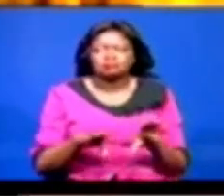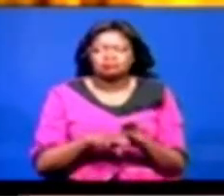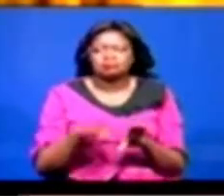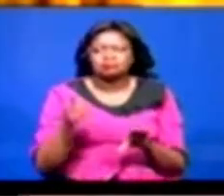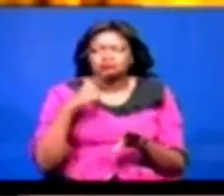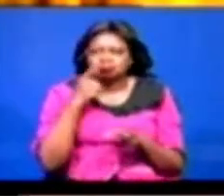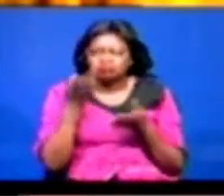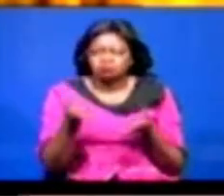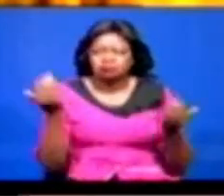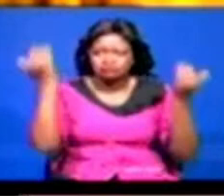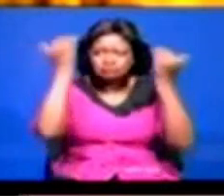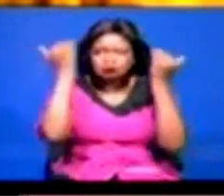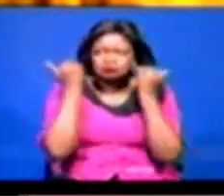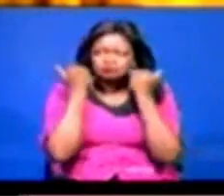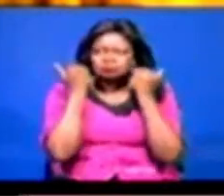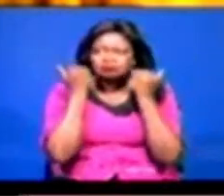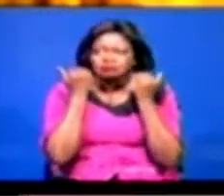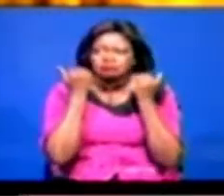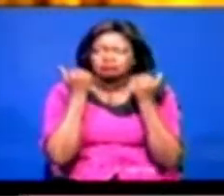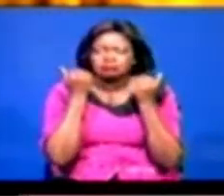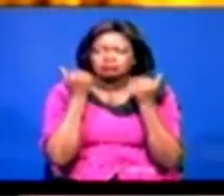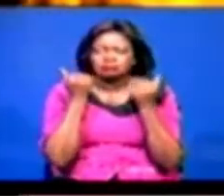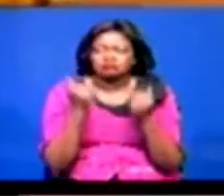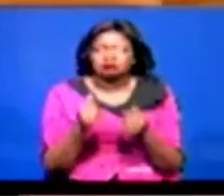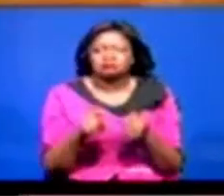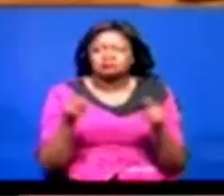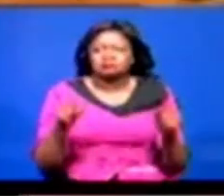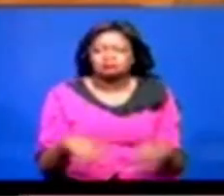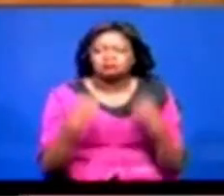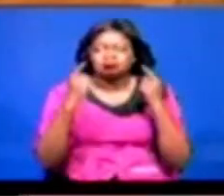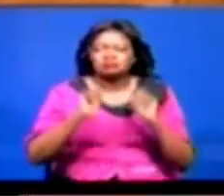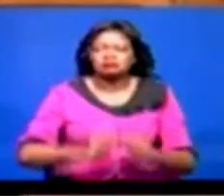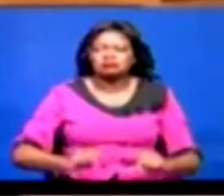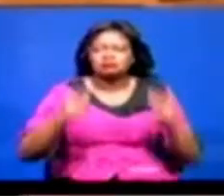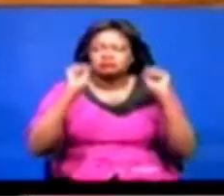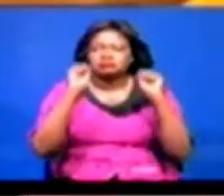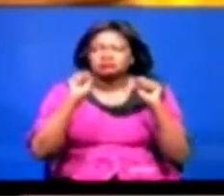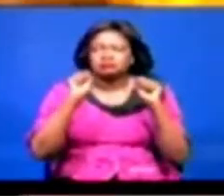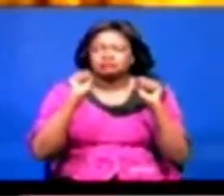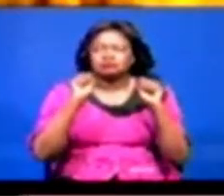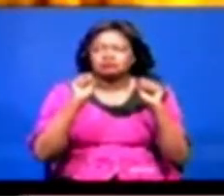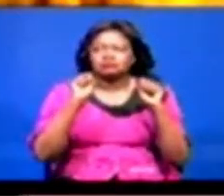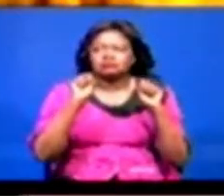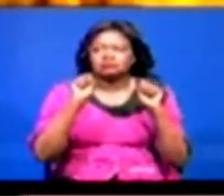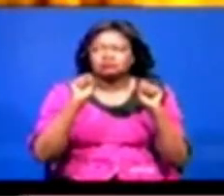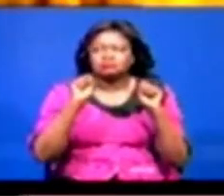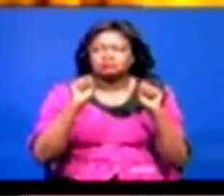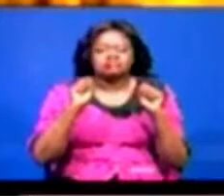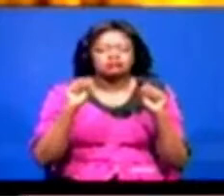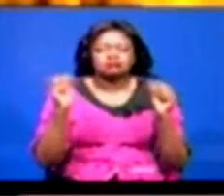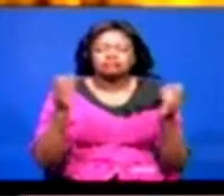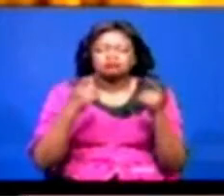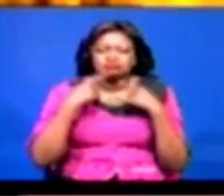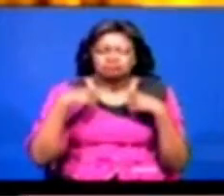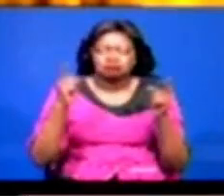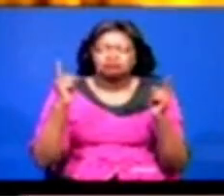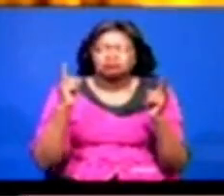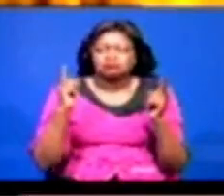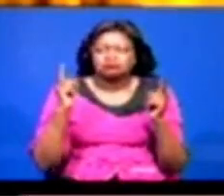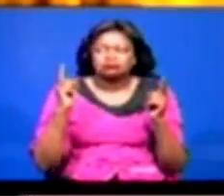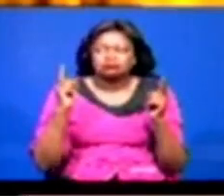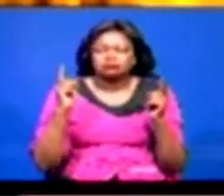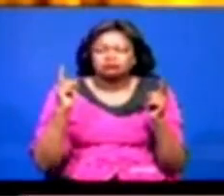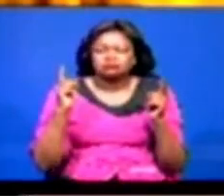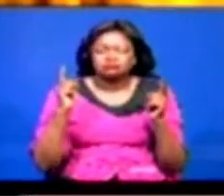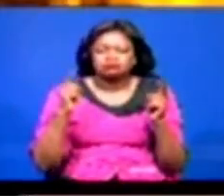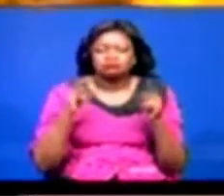court, confronted the chairperson, threw down the pulpit where he was to announce the